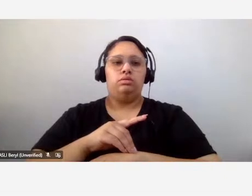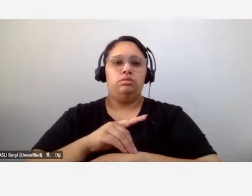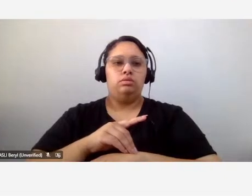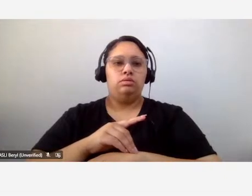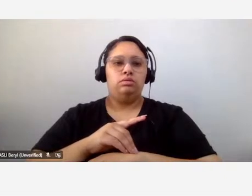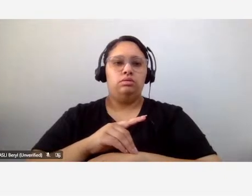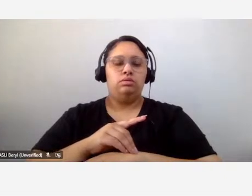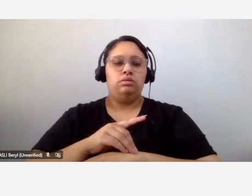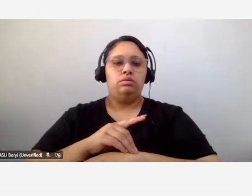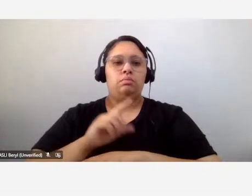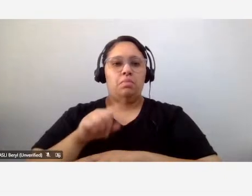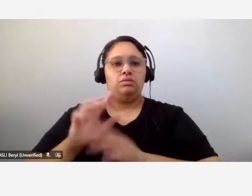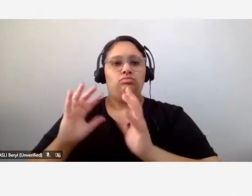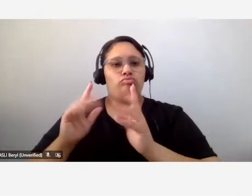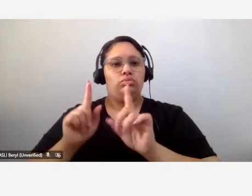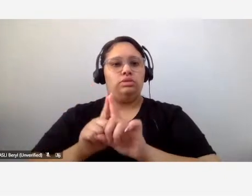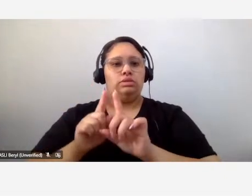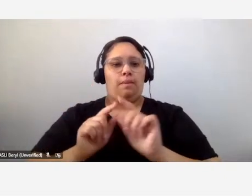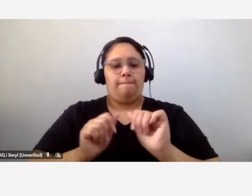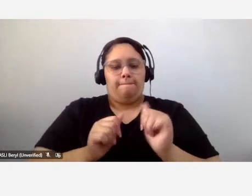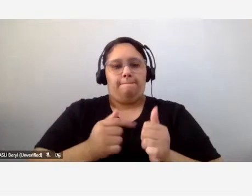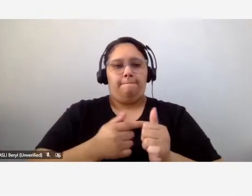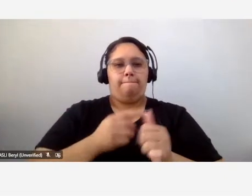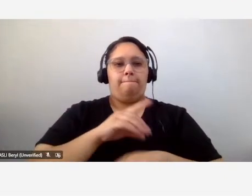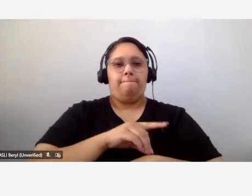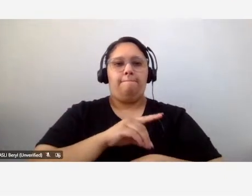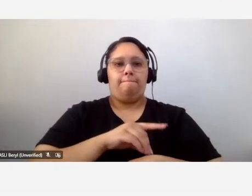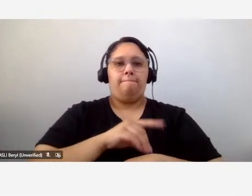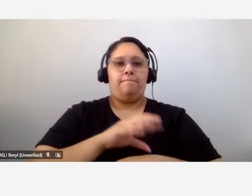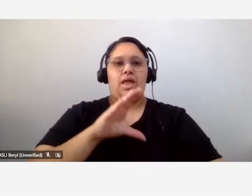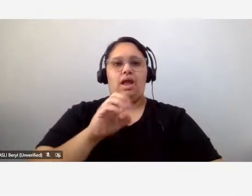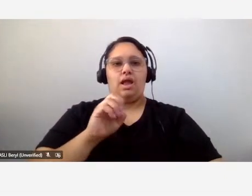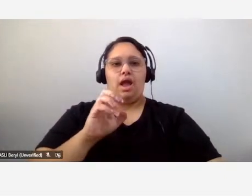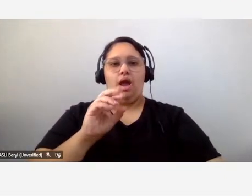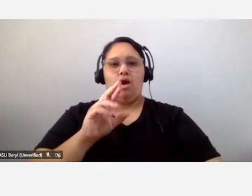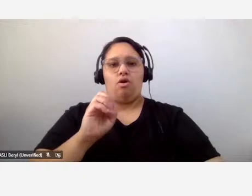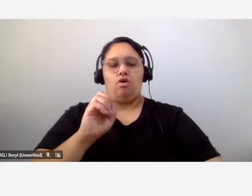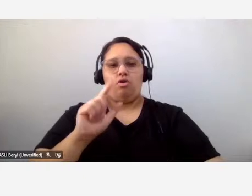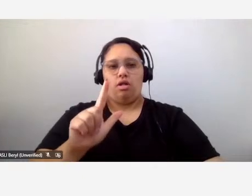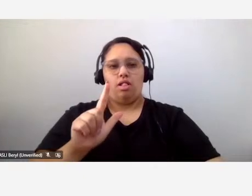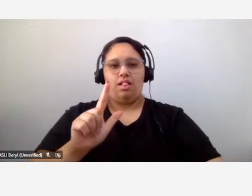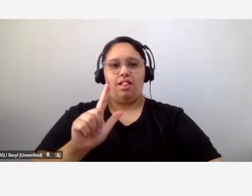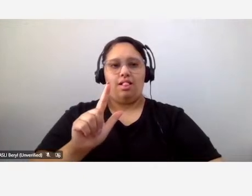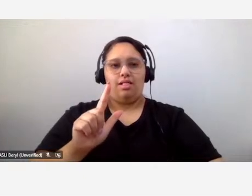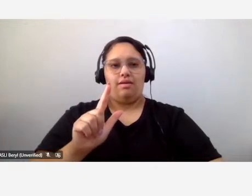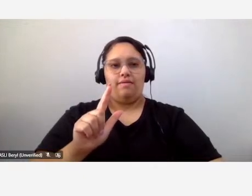give her congratulations. So, Dr. Carol.